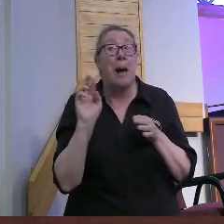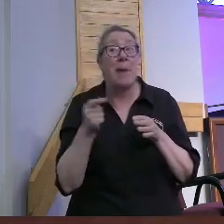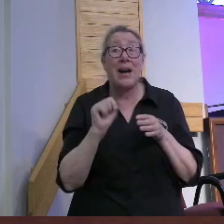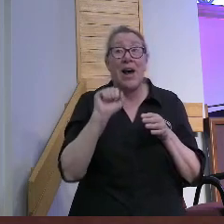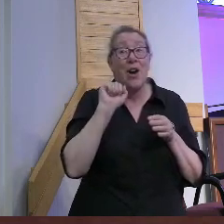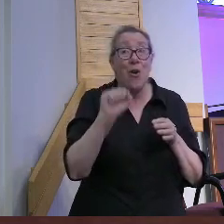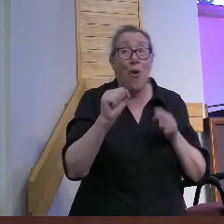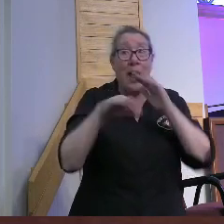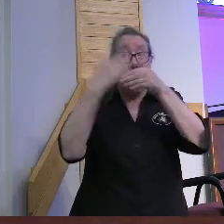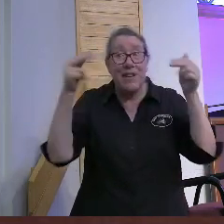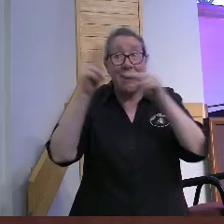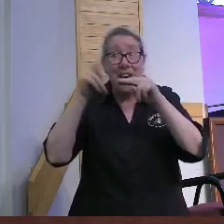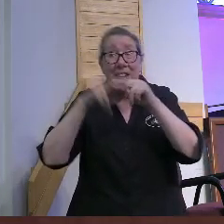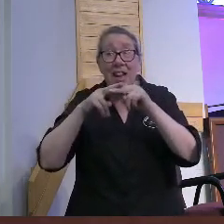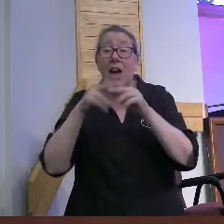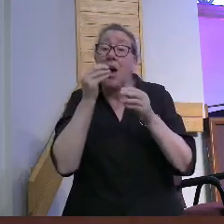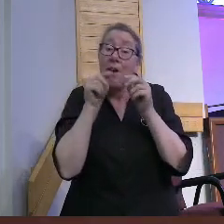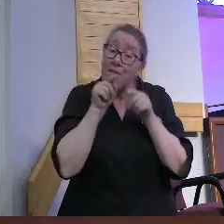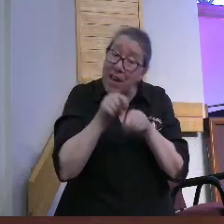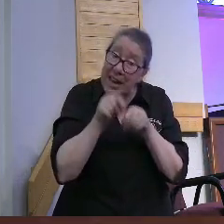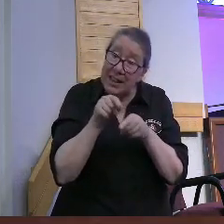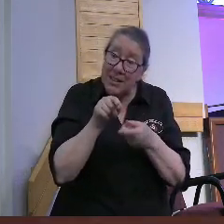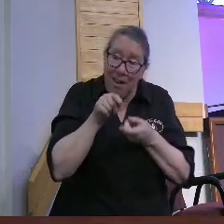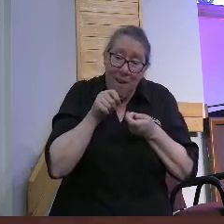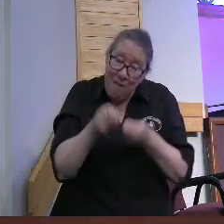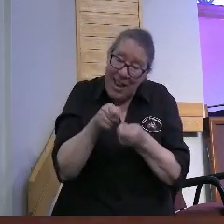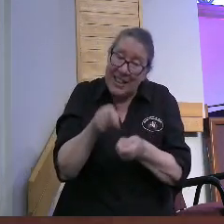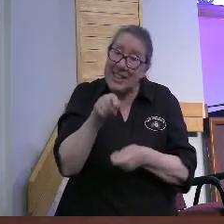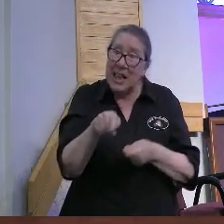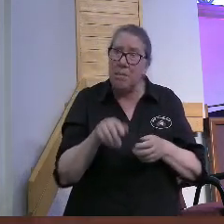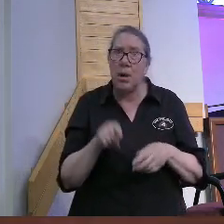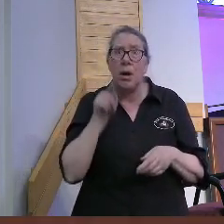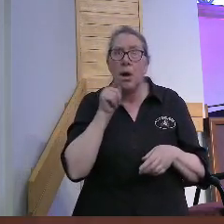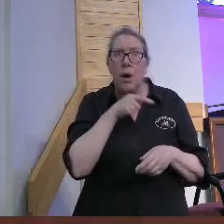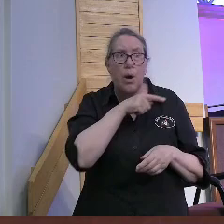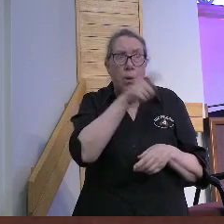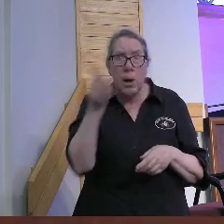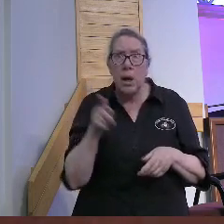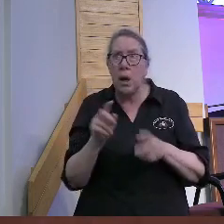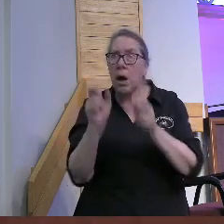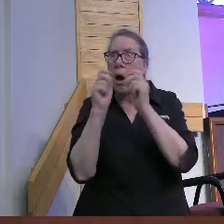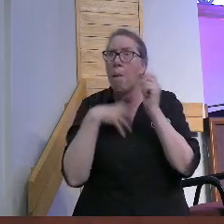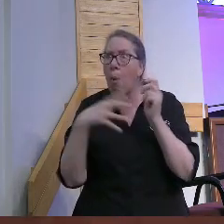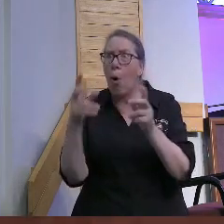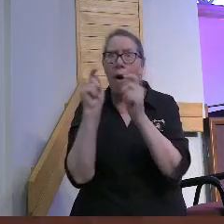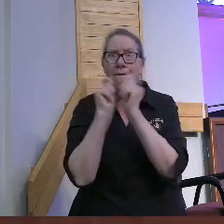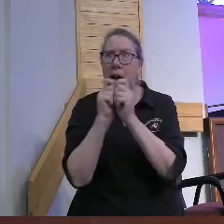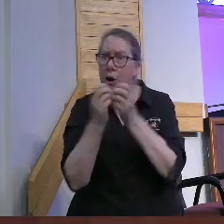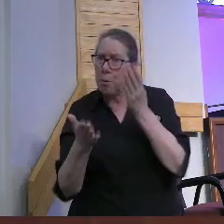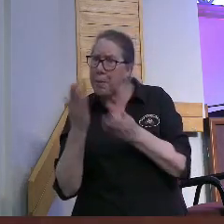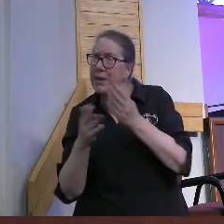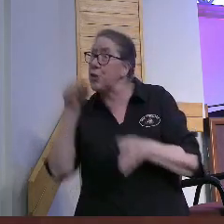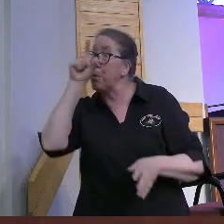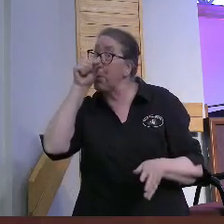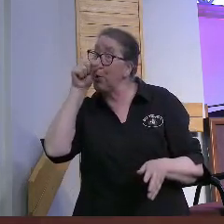Father feeds them. Are they not more valuable than they? Are you not more valuable than they? Jesus says, you're more valuable than the birds.